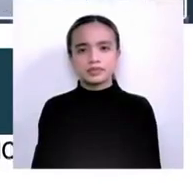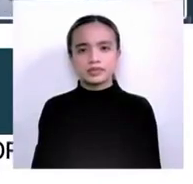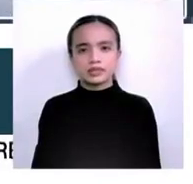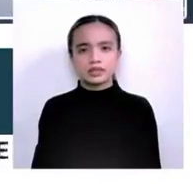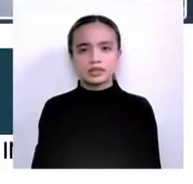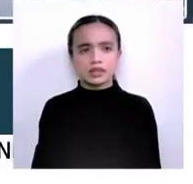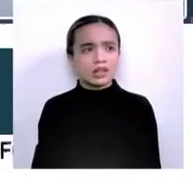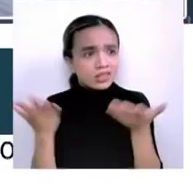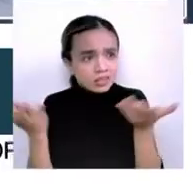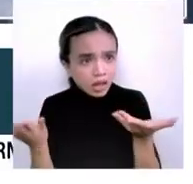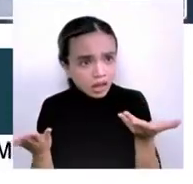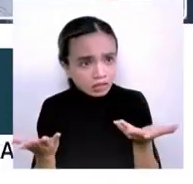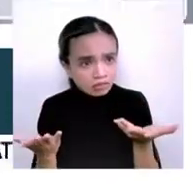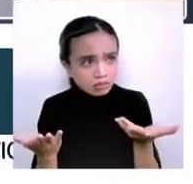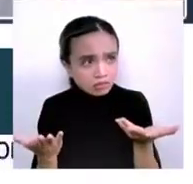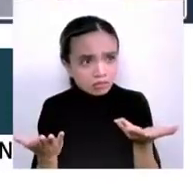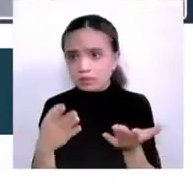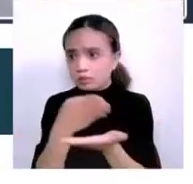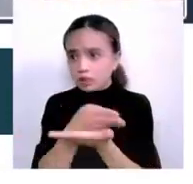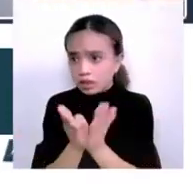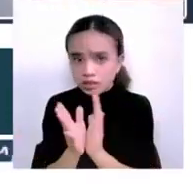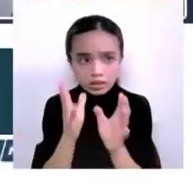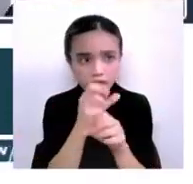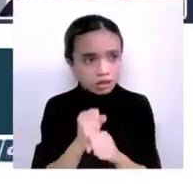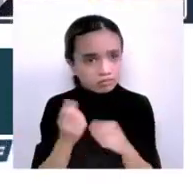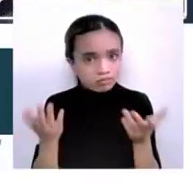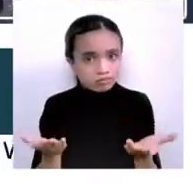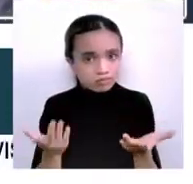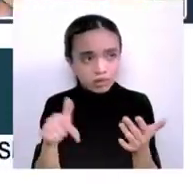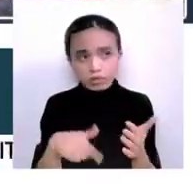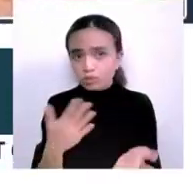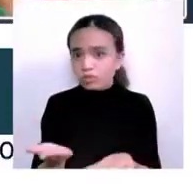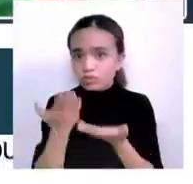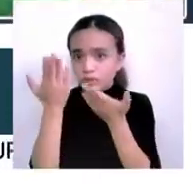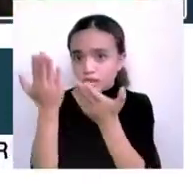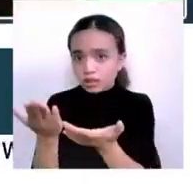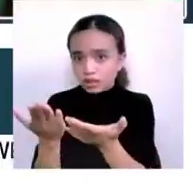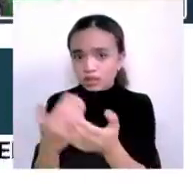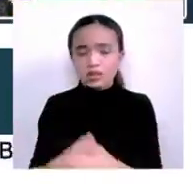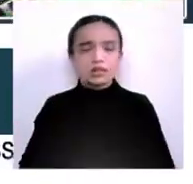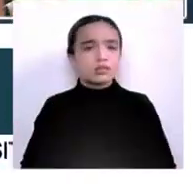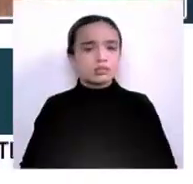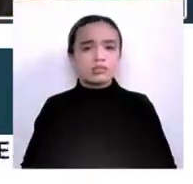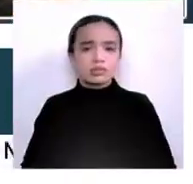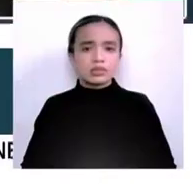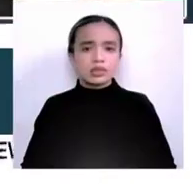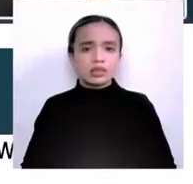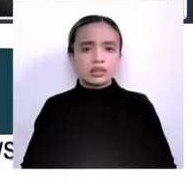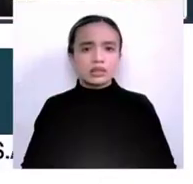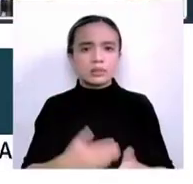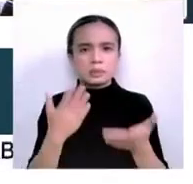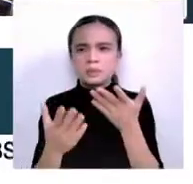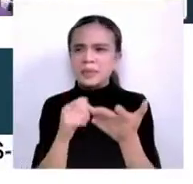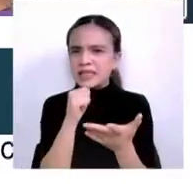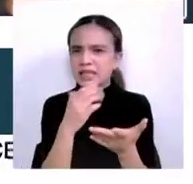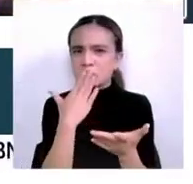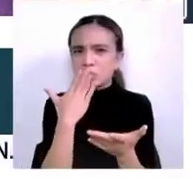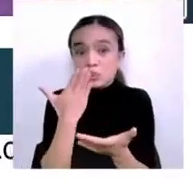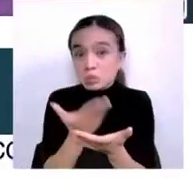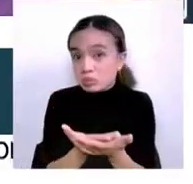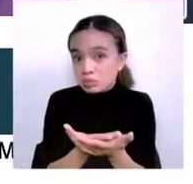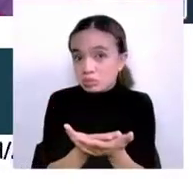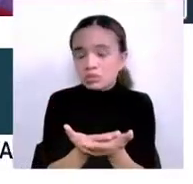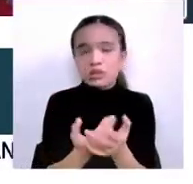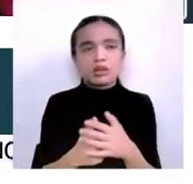money for this? This proposal, while initially may sound good, upon